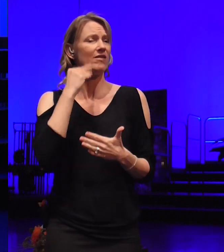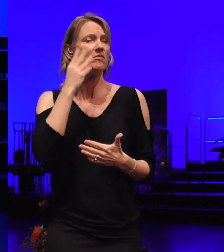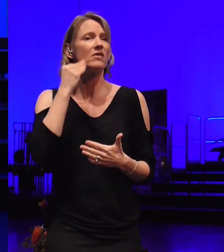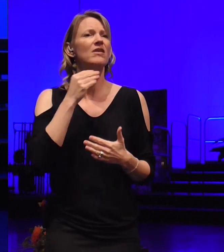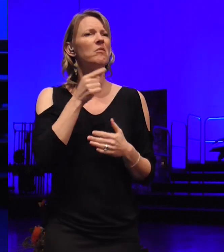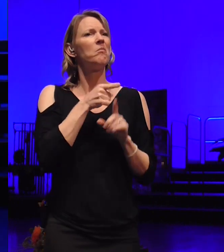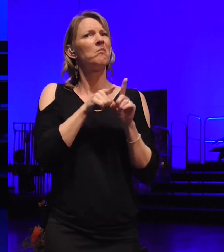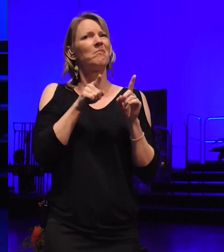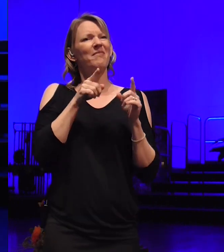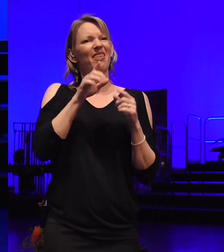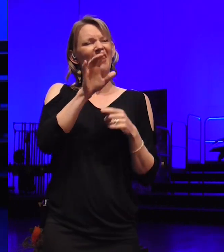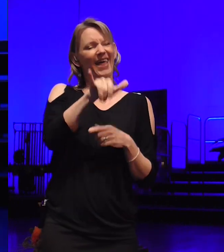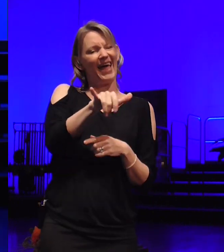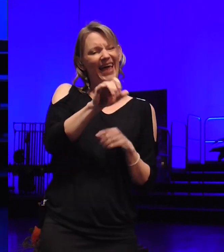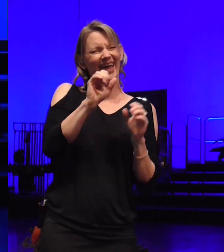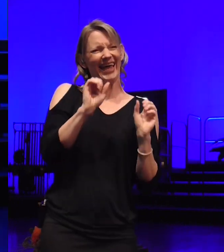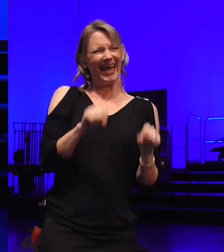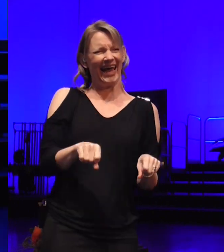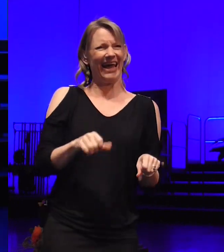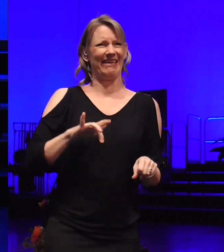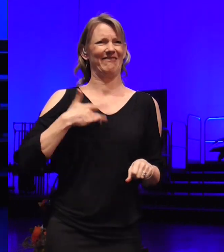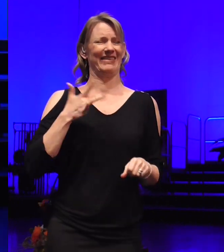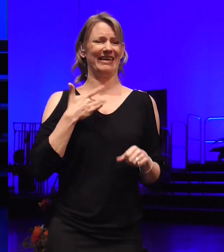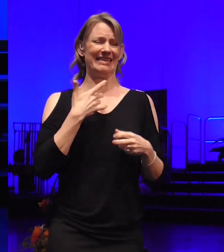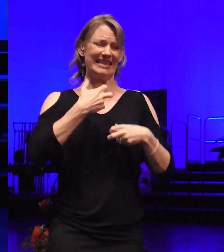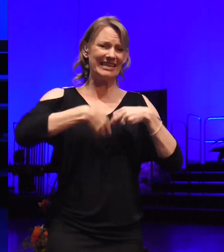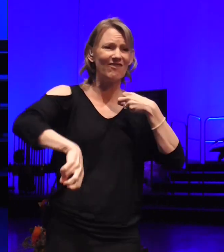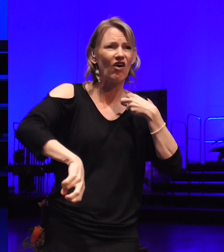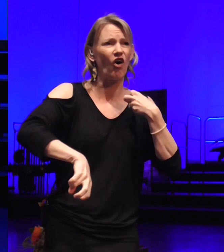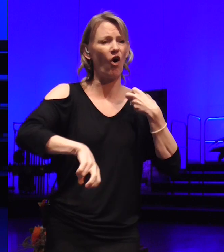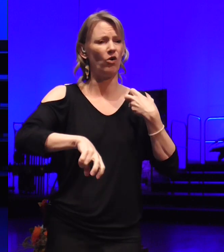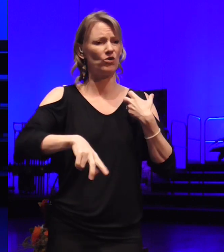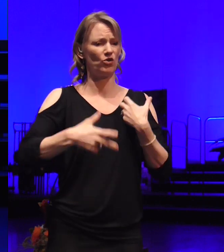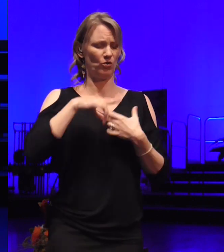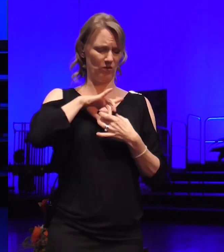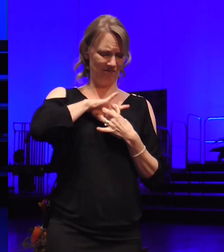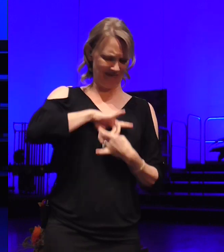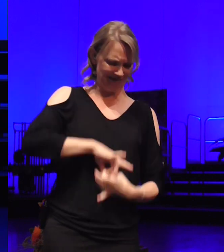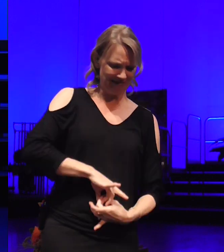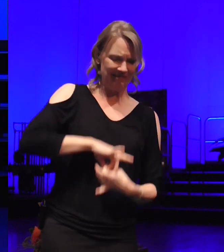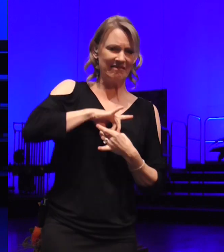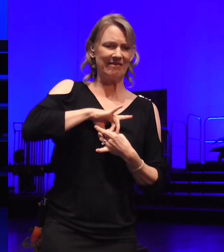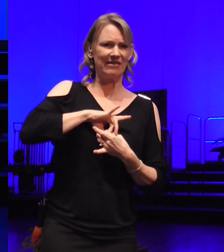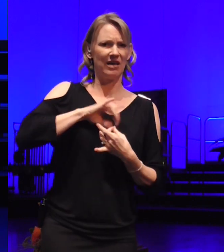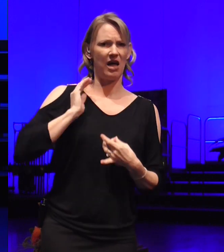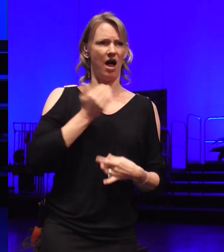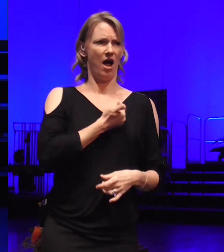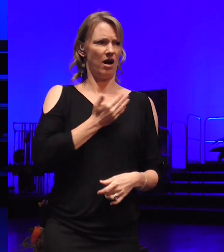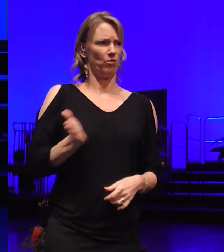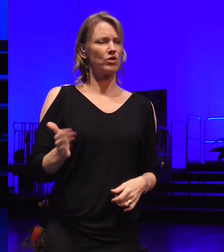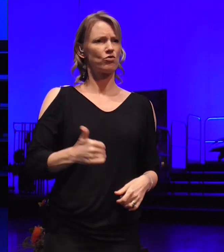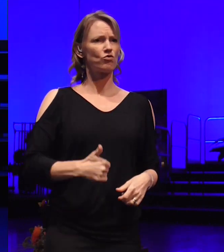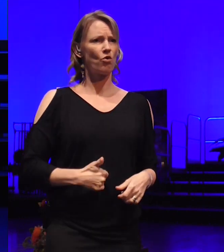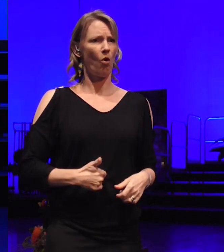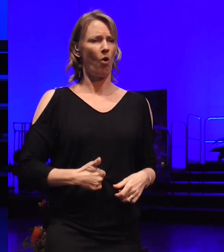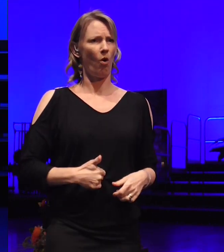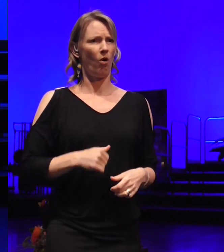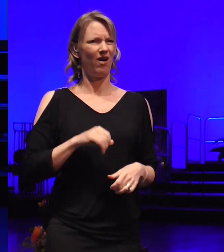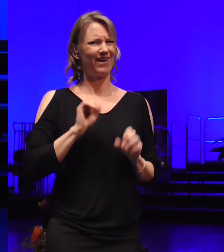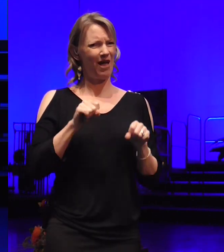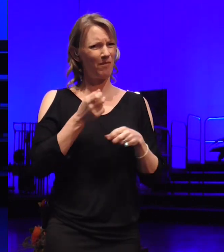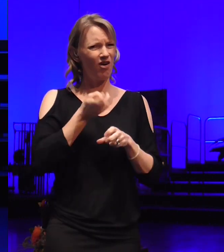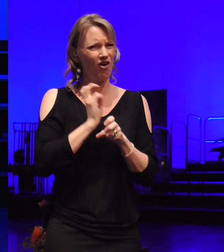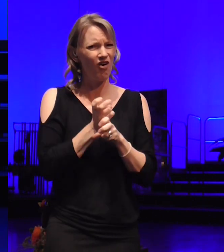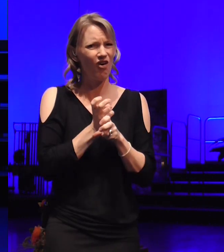experiencing, it can be very difficult to reach in and tap into our soul.